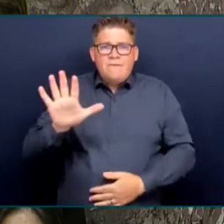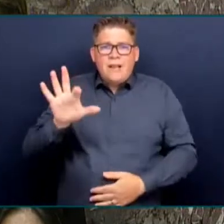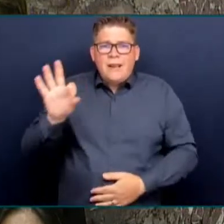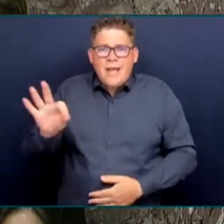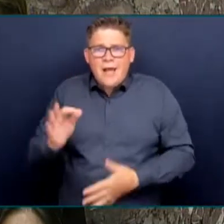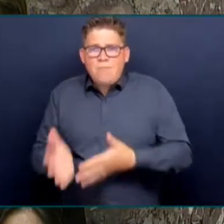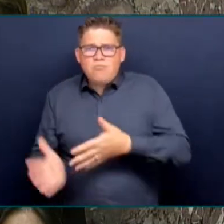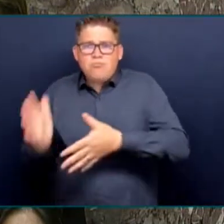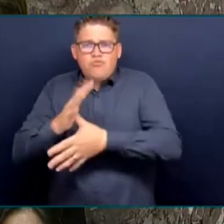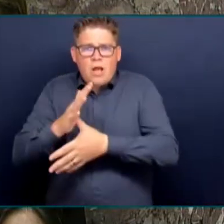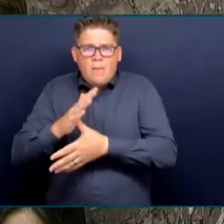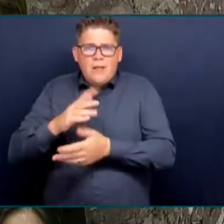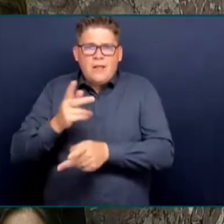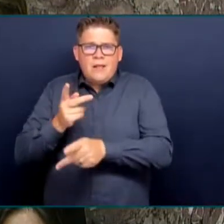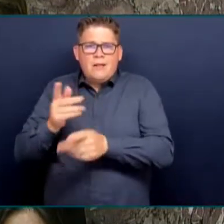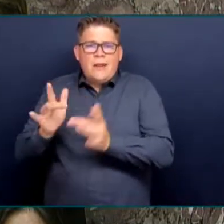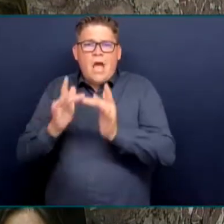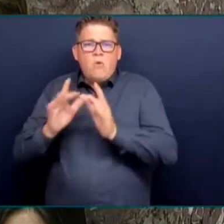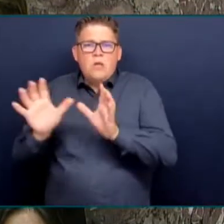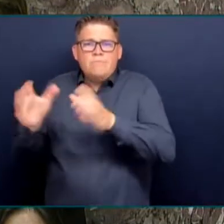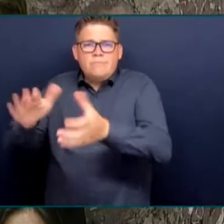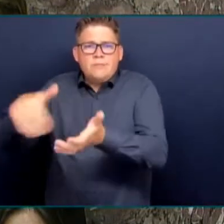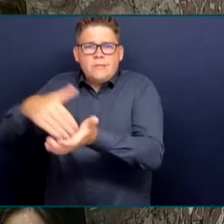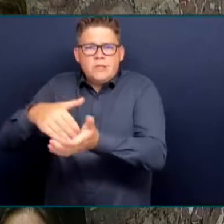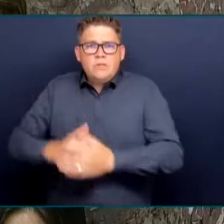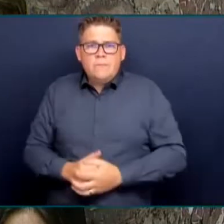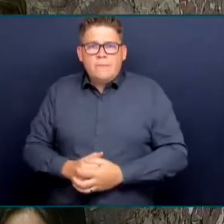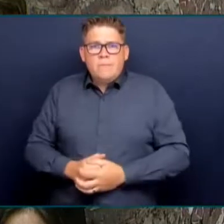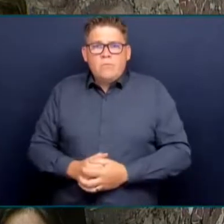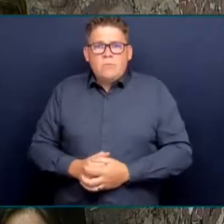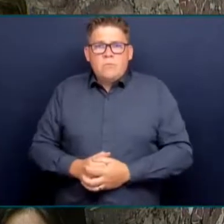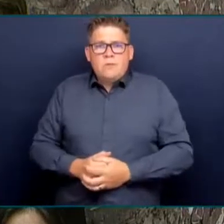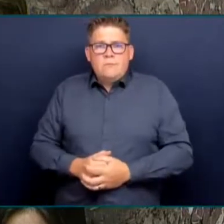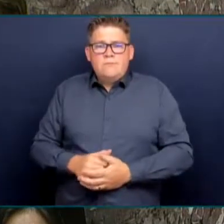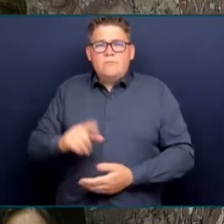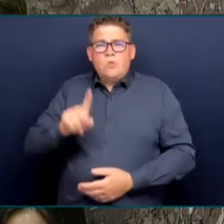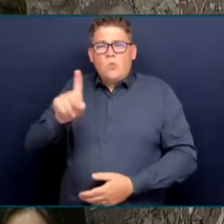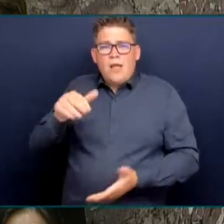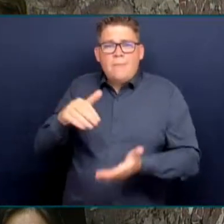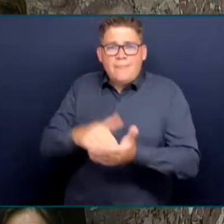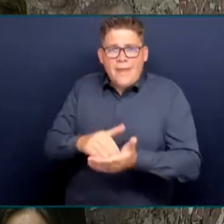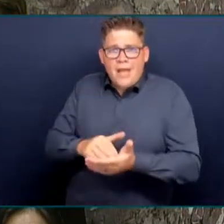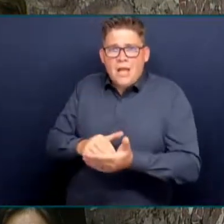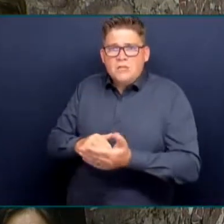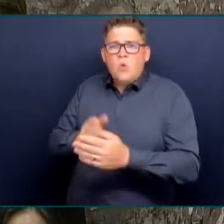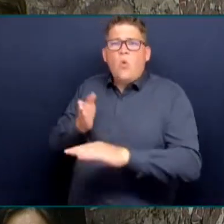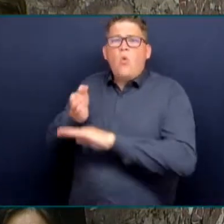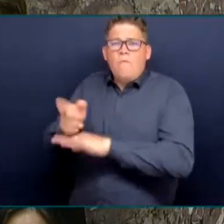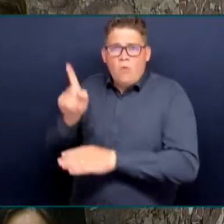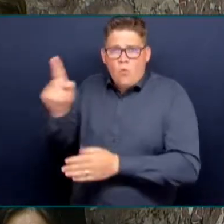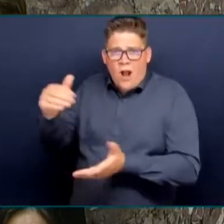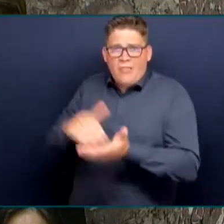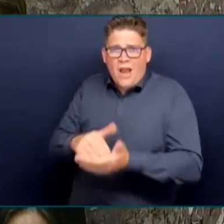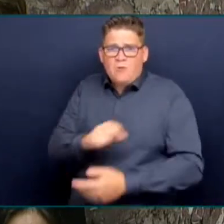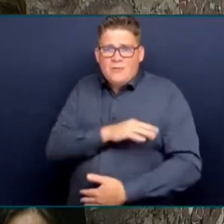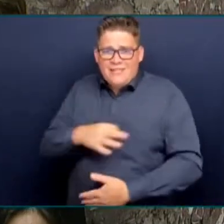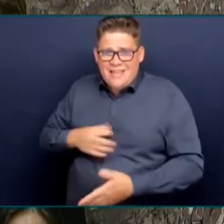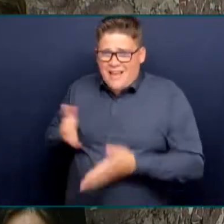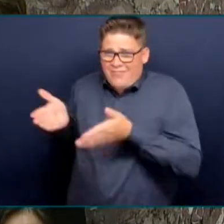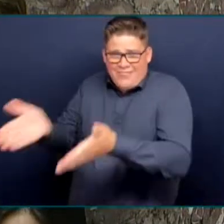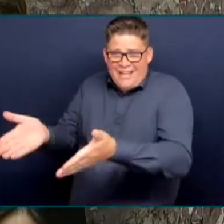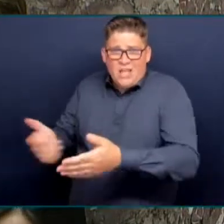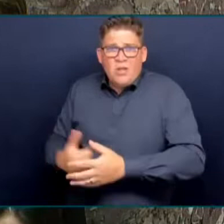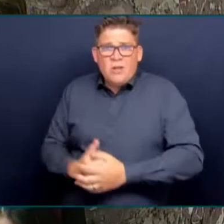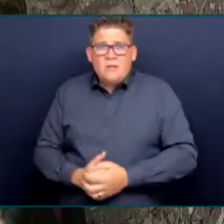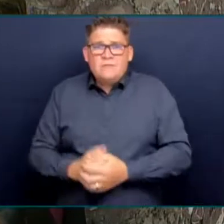1,210 staff in them, Honourable Speaker. More than 200 of those staff to support principally family practice doctors and nurse